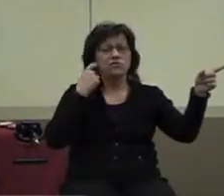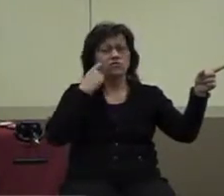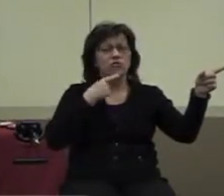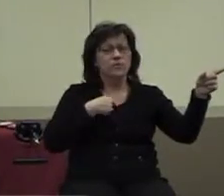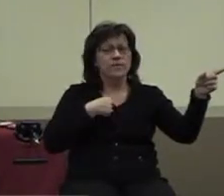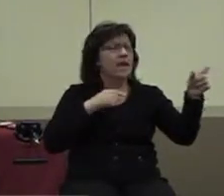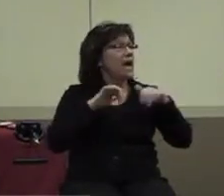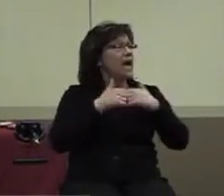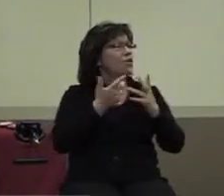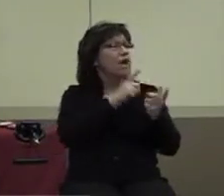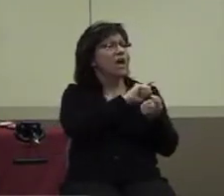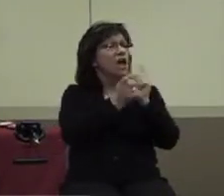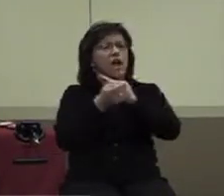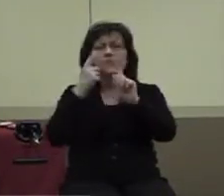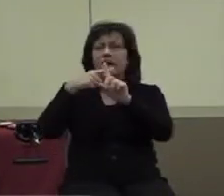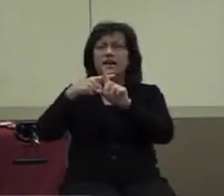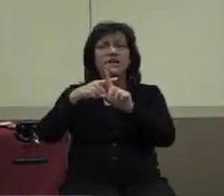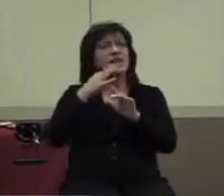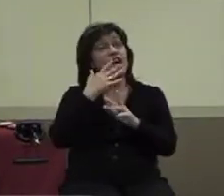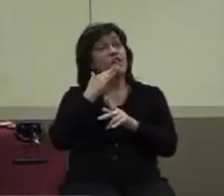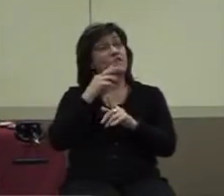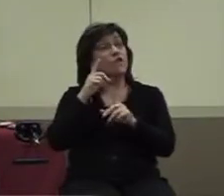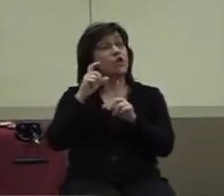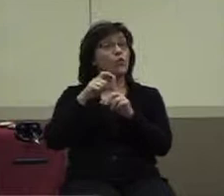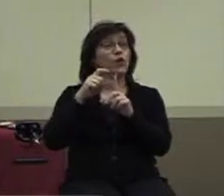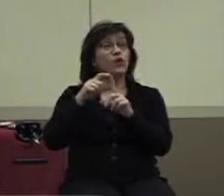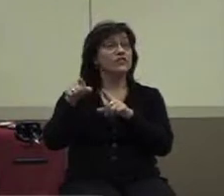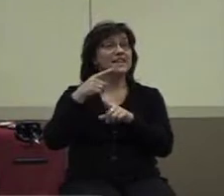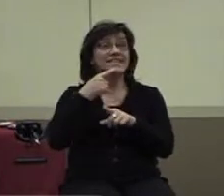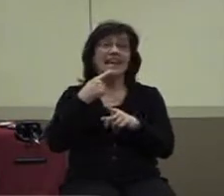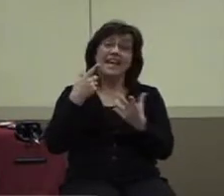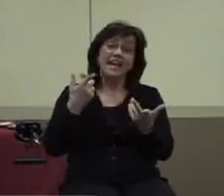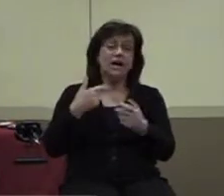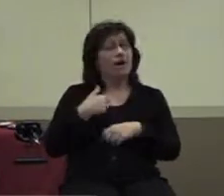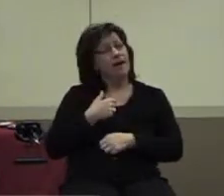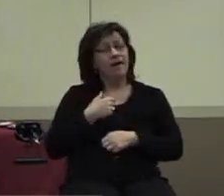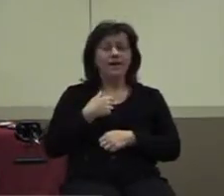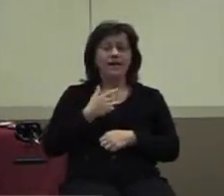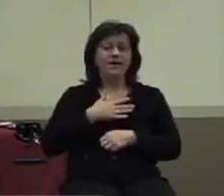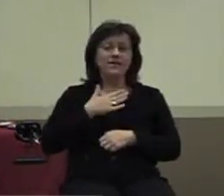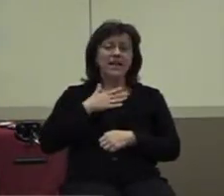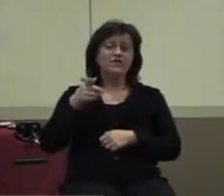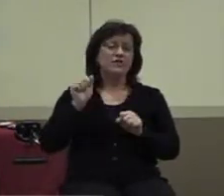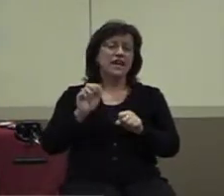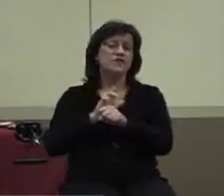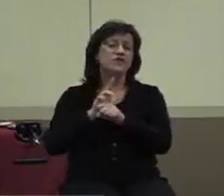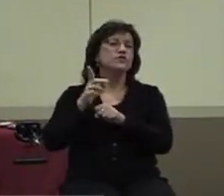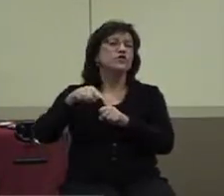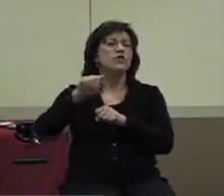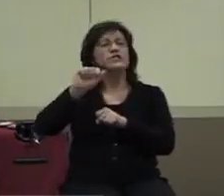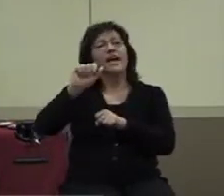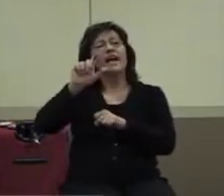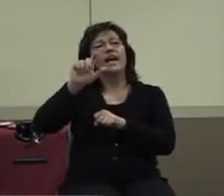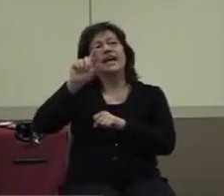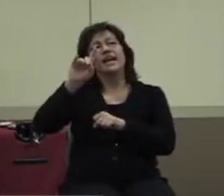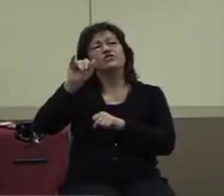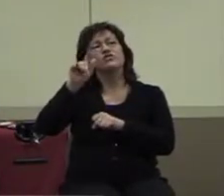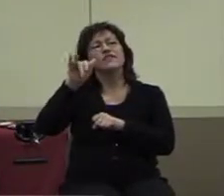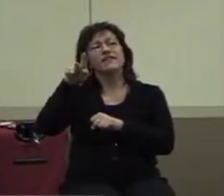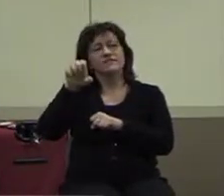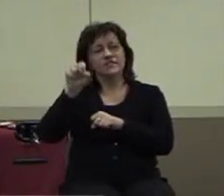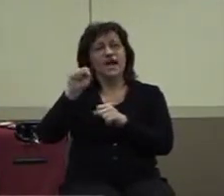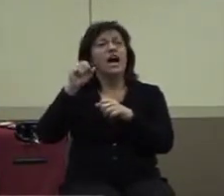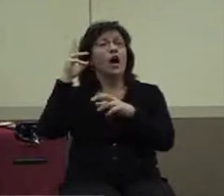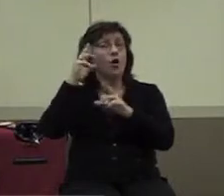using colorful adjectives, I'll say, well, gosh, I'm glad that you could use those adjectives. I hope that it's going to be more appropriate the next time. Maybe we should say this instead